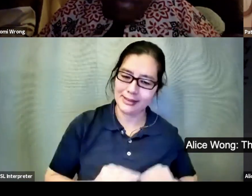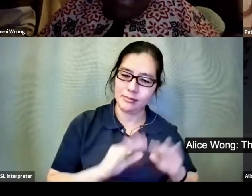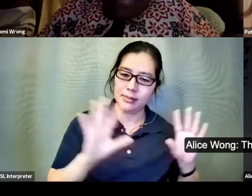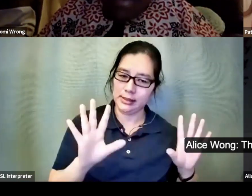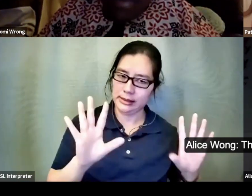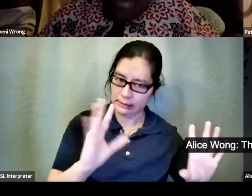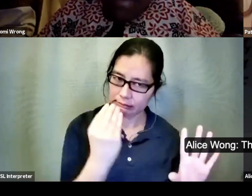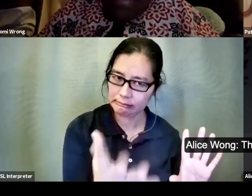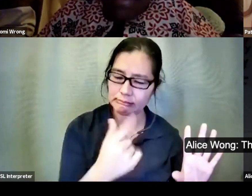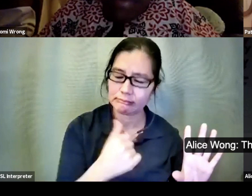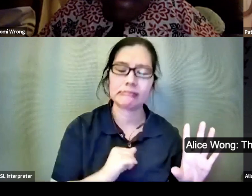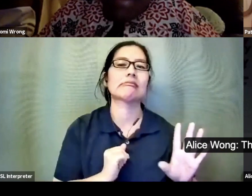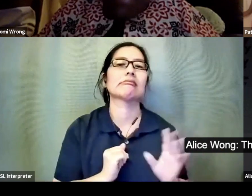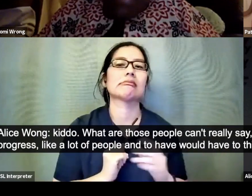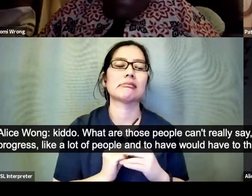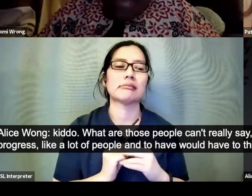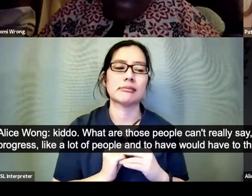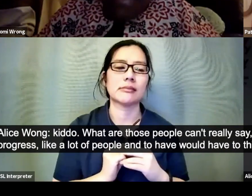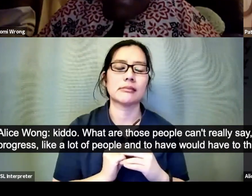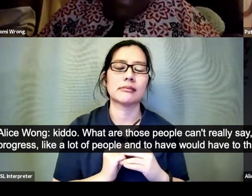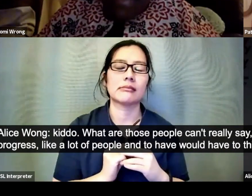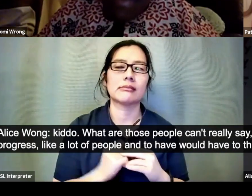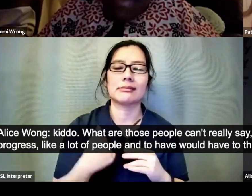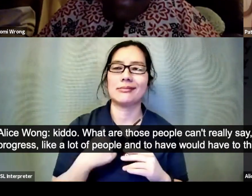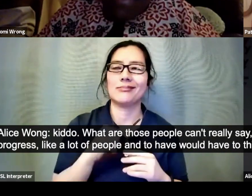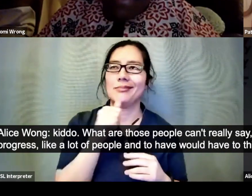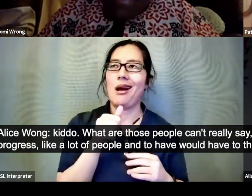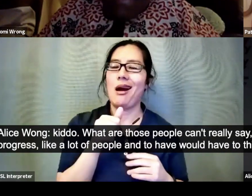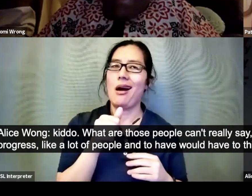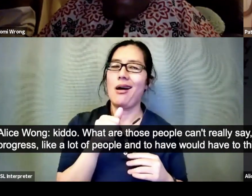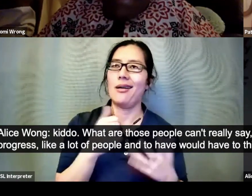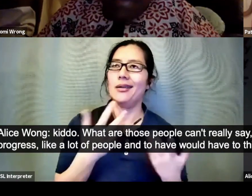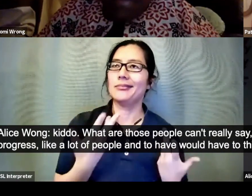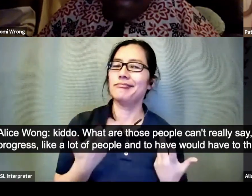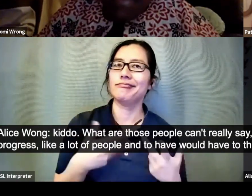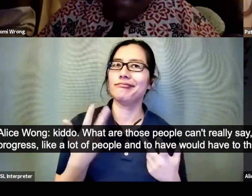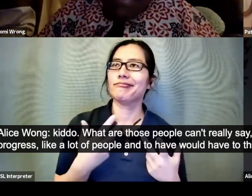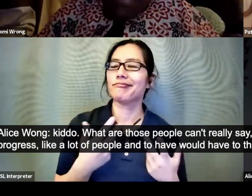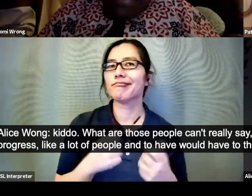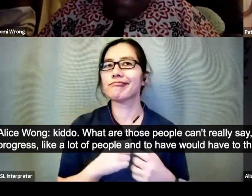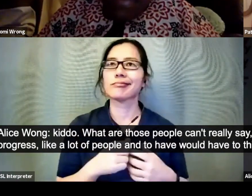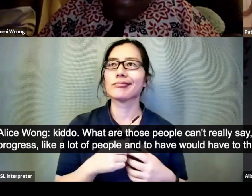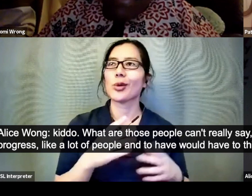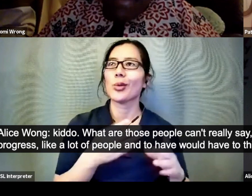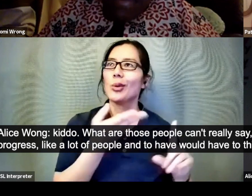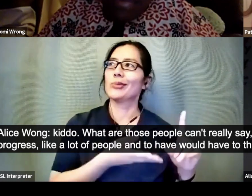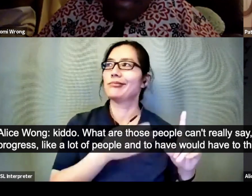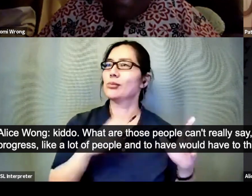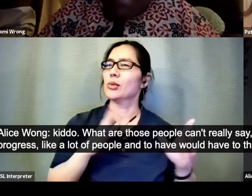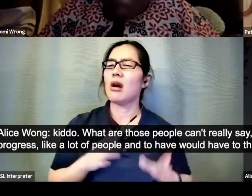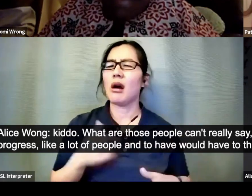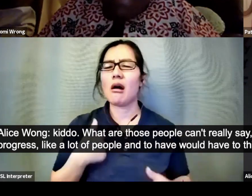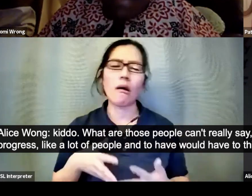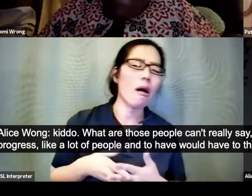I'm not fully, one of those people who can really say, I live DJ, because I just